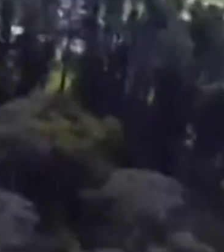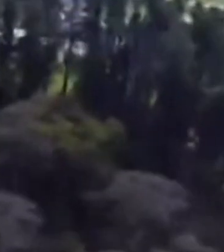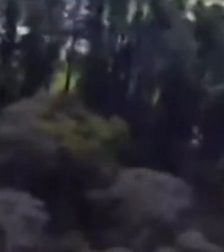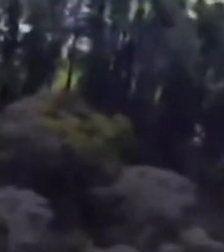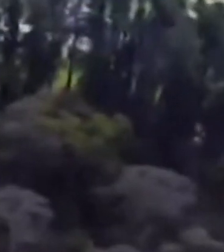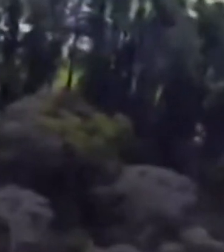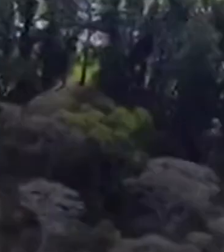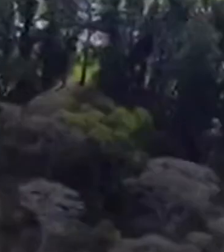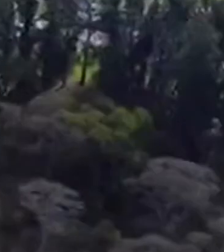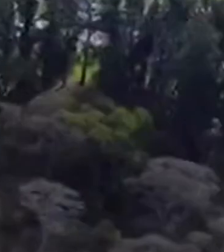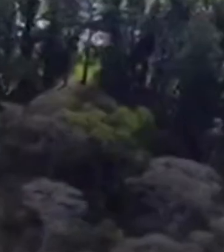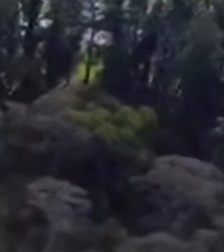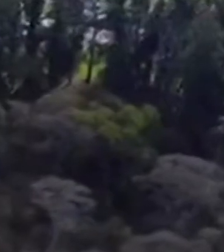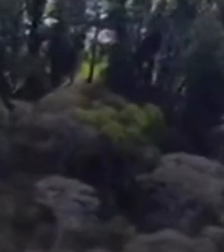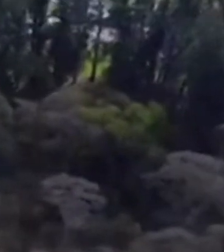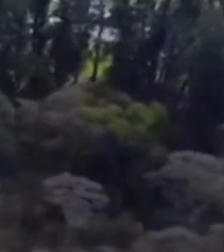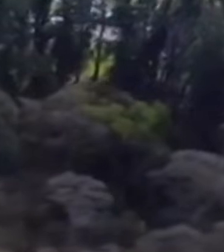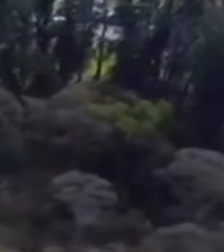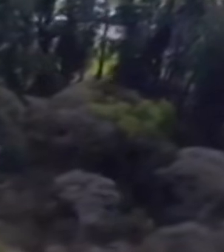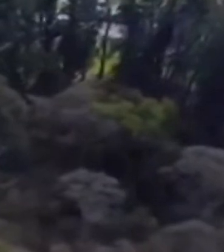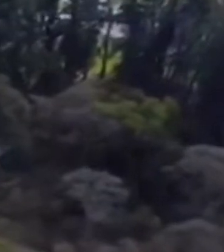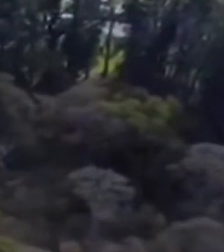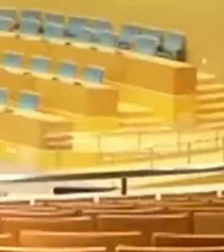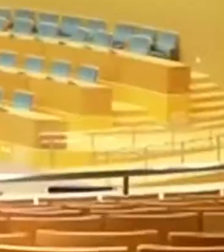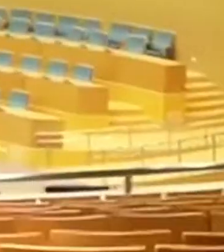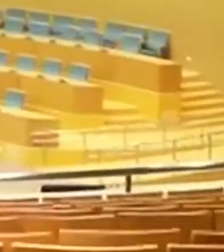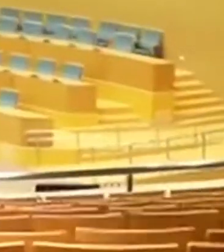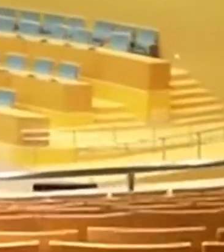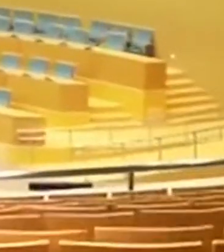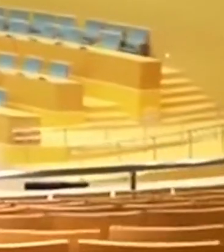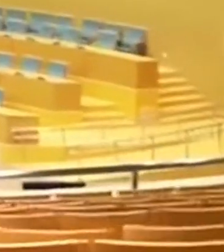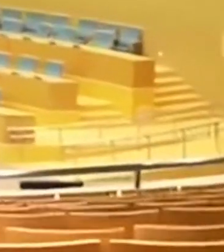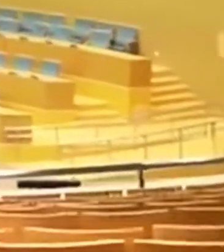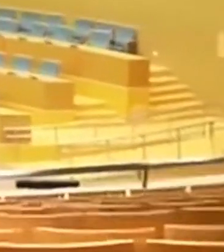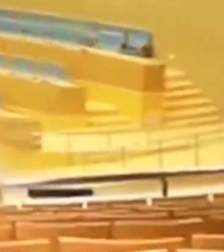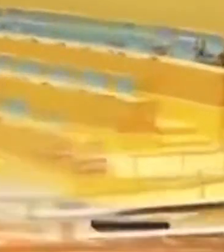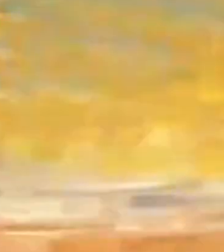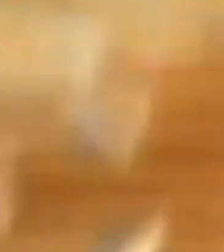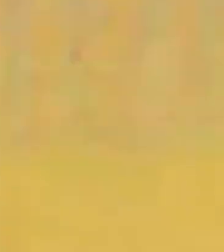So whether it is supremely fitted conferencing facilities,